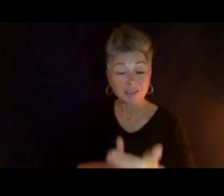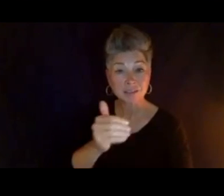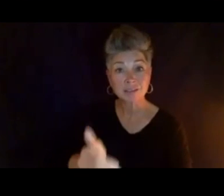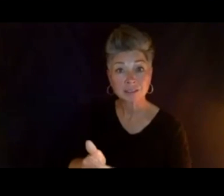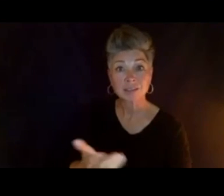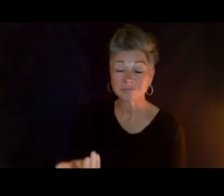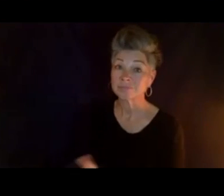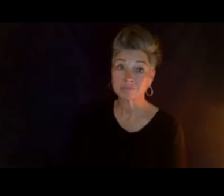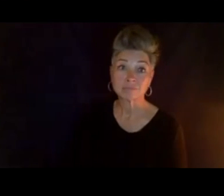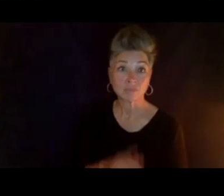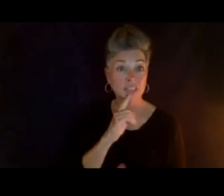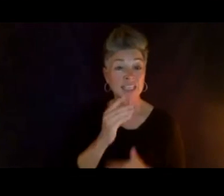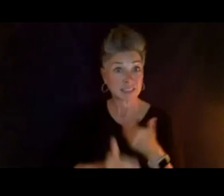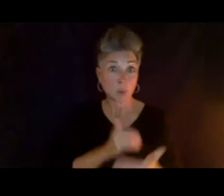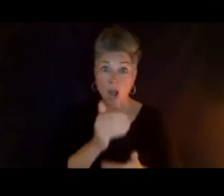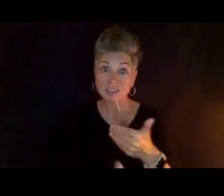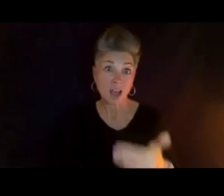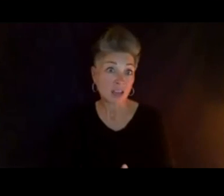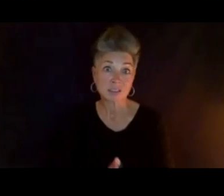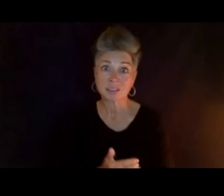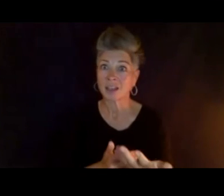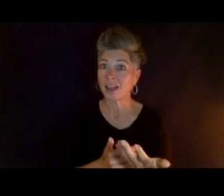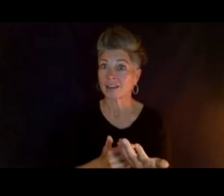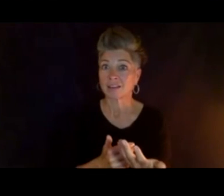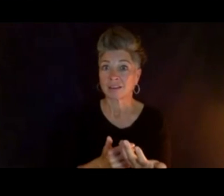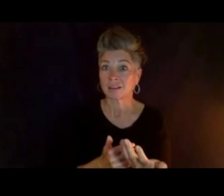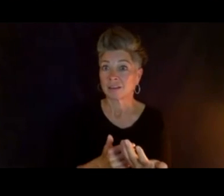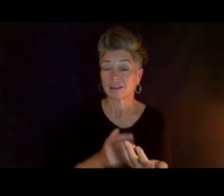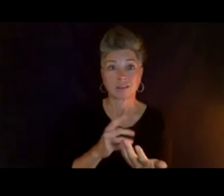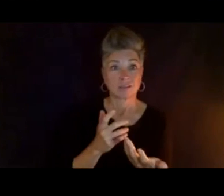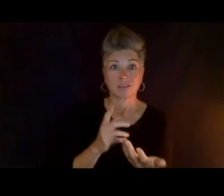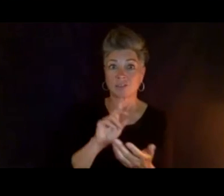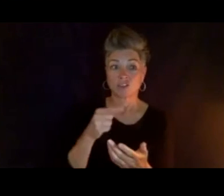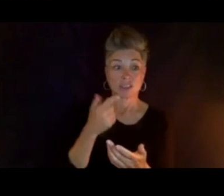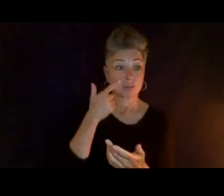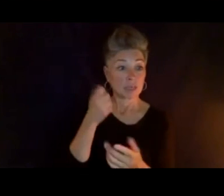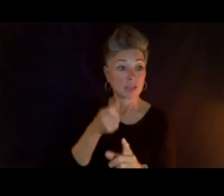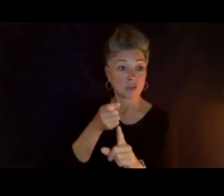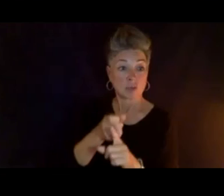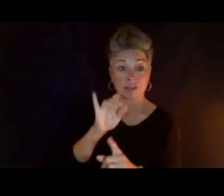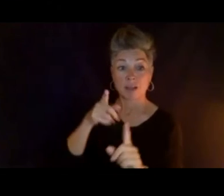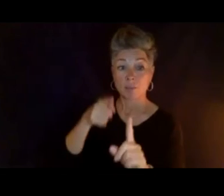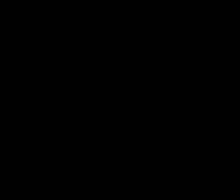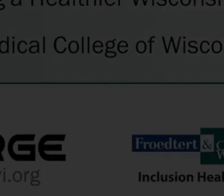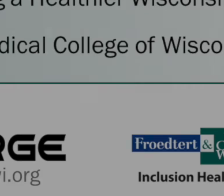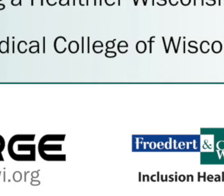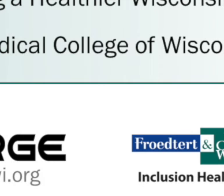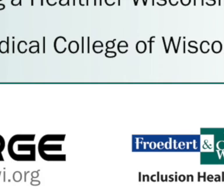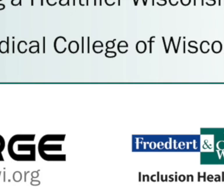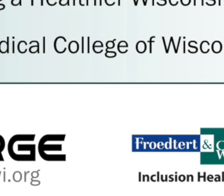It's a process. And just because you get to that point of feeling like, oh, I reached pretty, it's still a process.